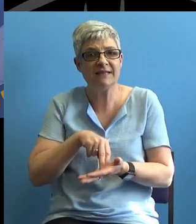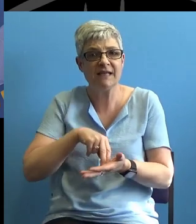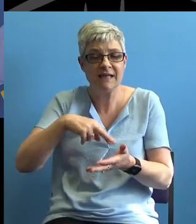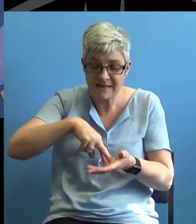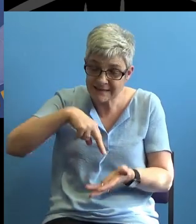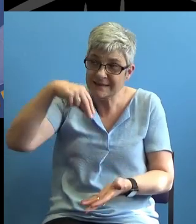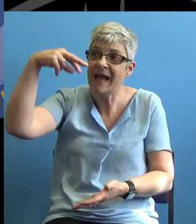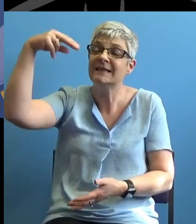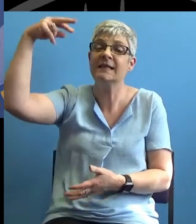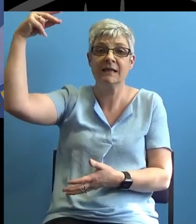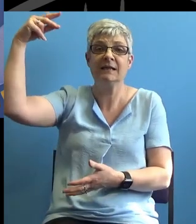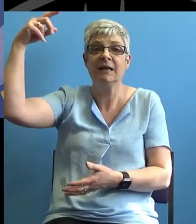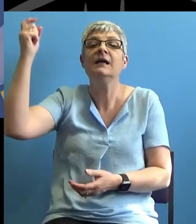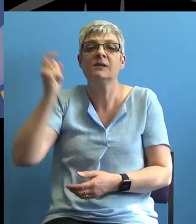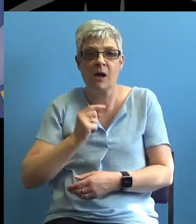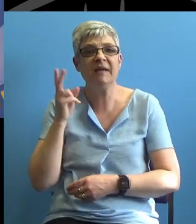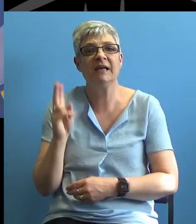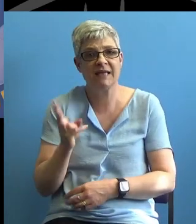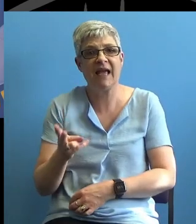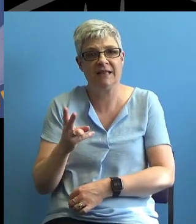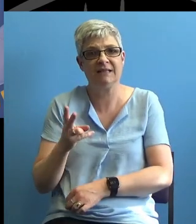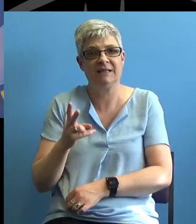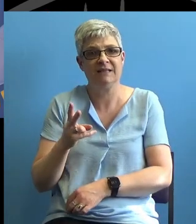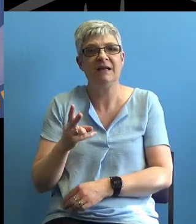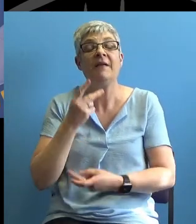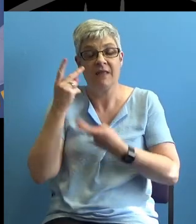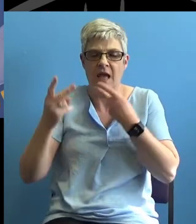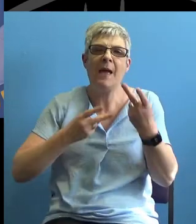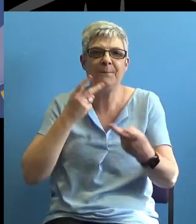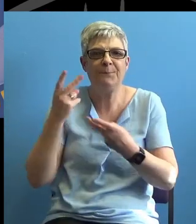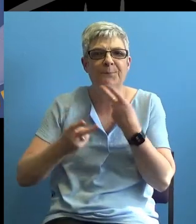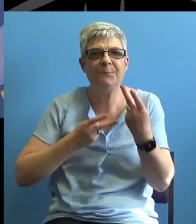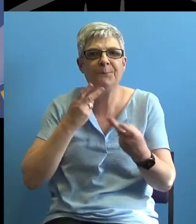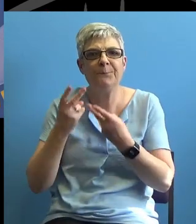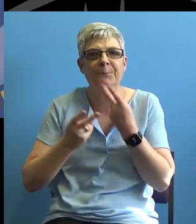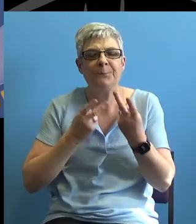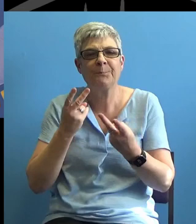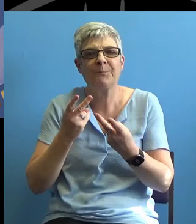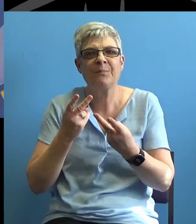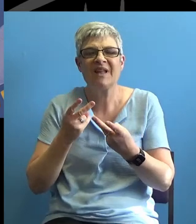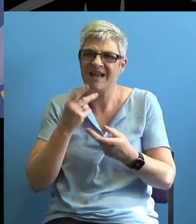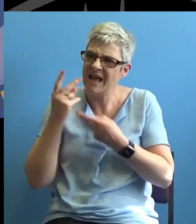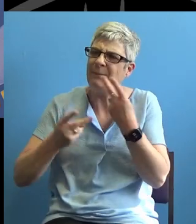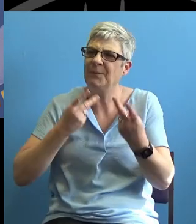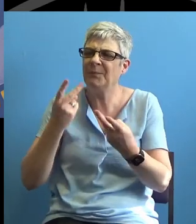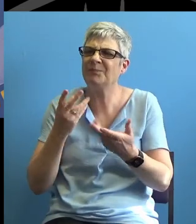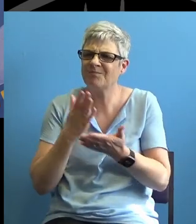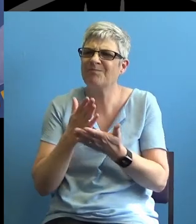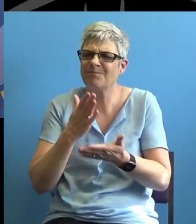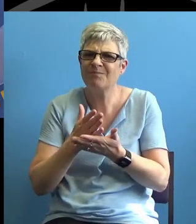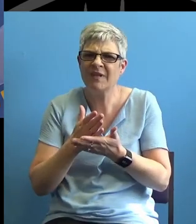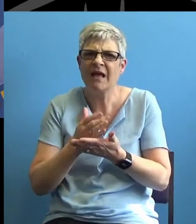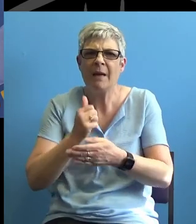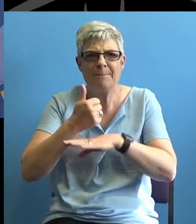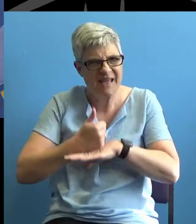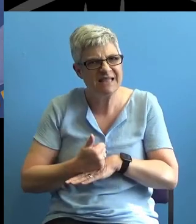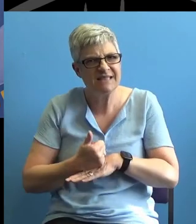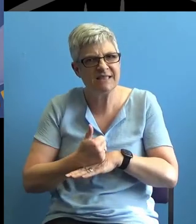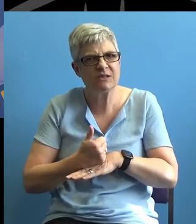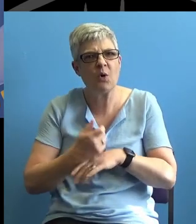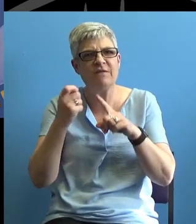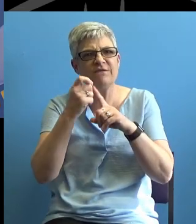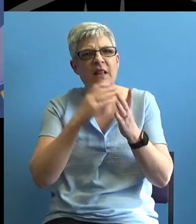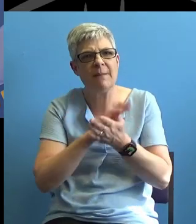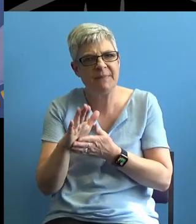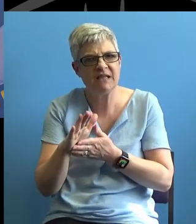ascended and coming again. So the hymn, that's based on that great passage in